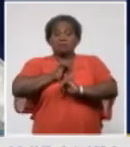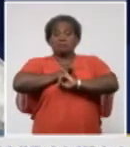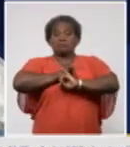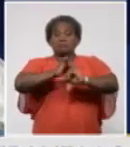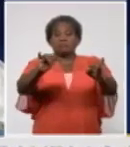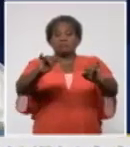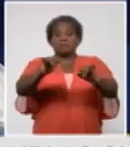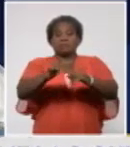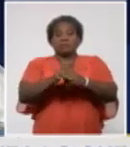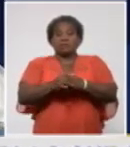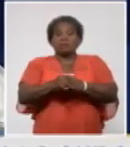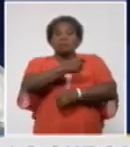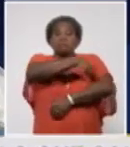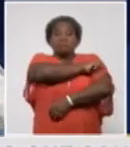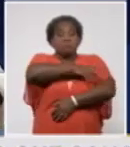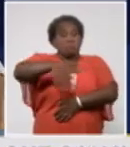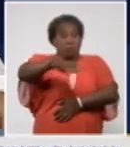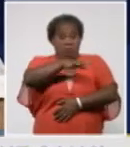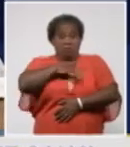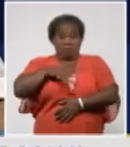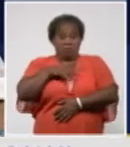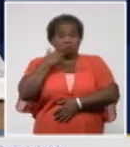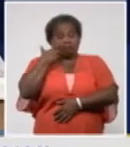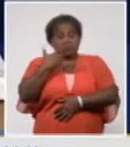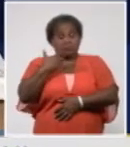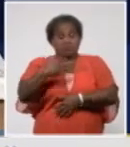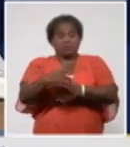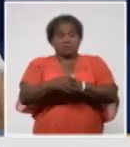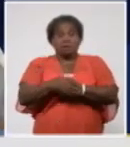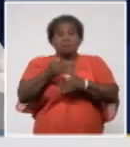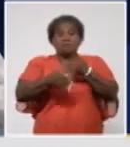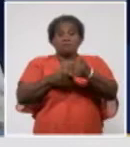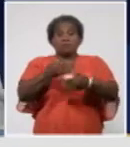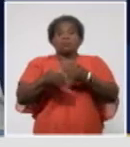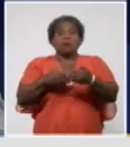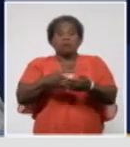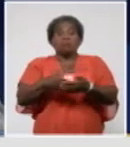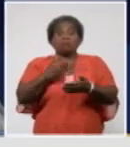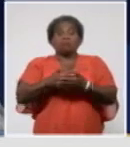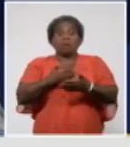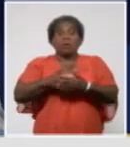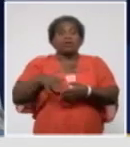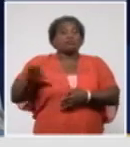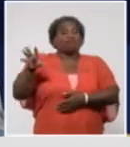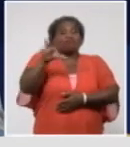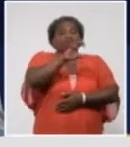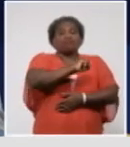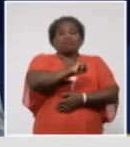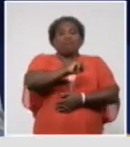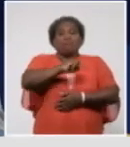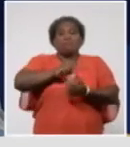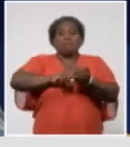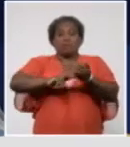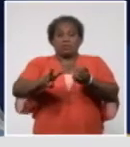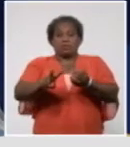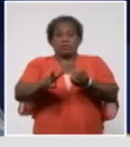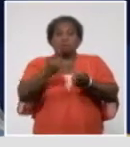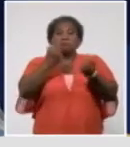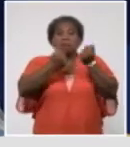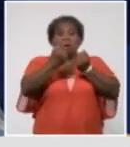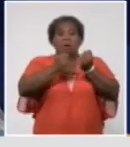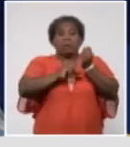4,928, Mayabeque 228, Matanzas 112,